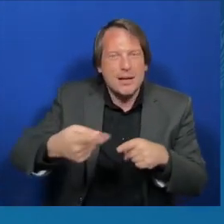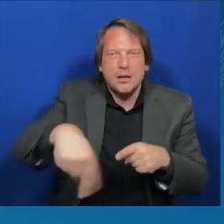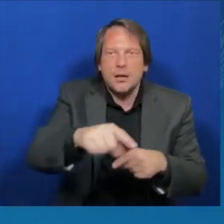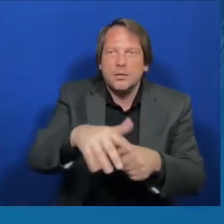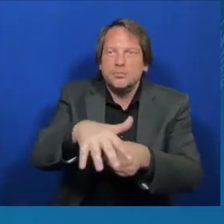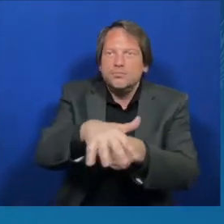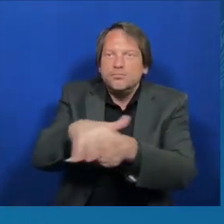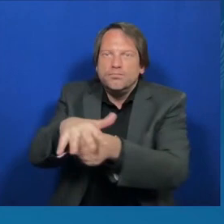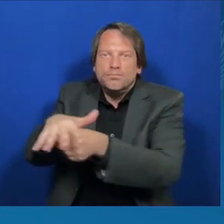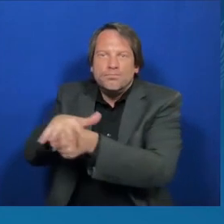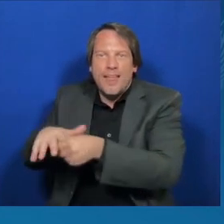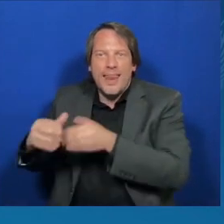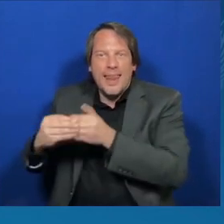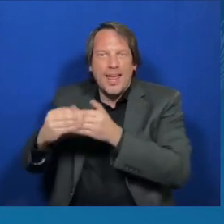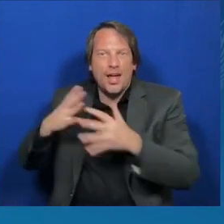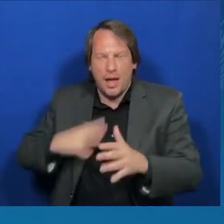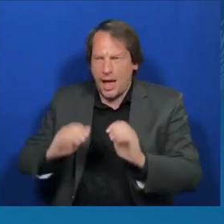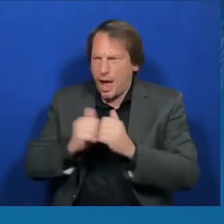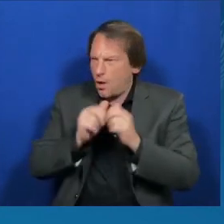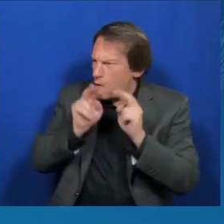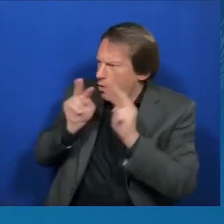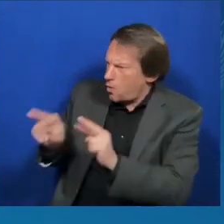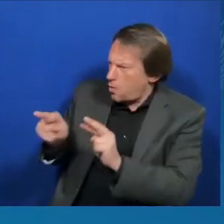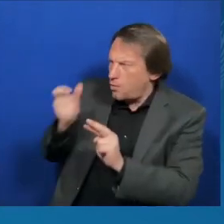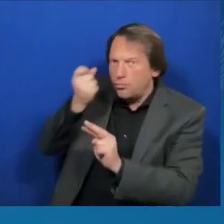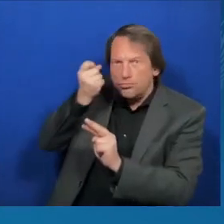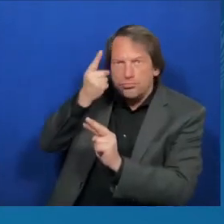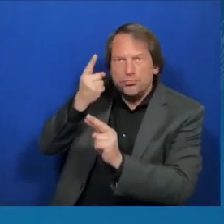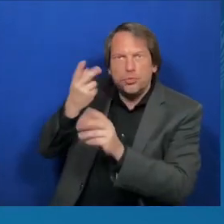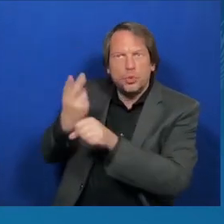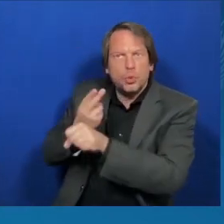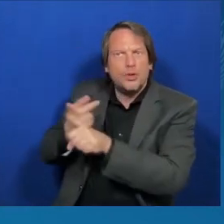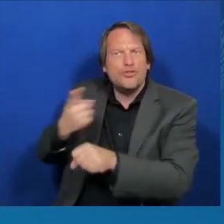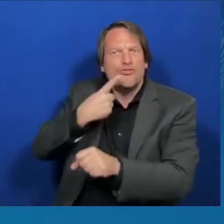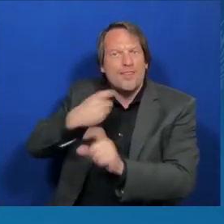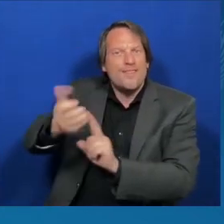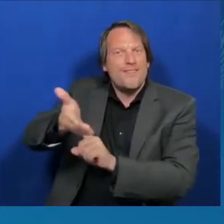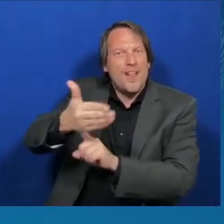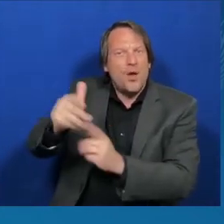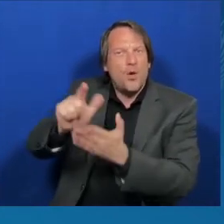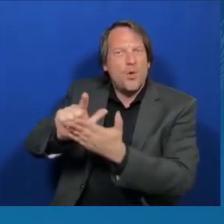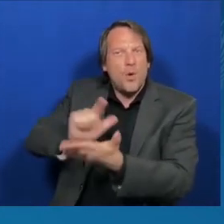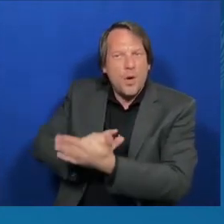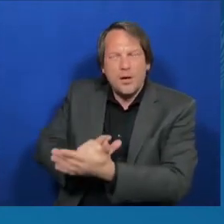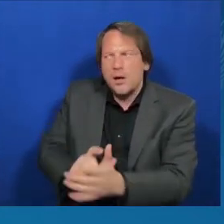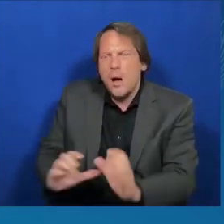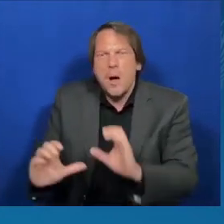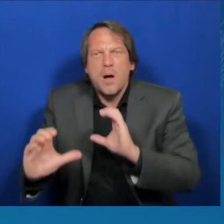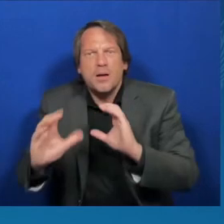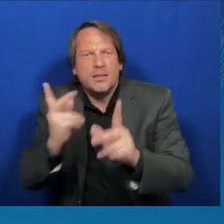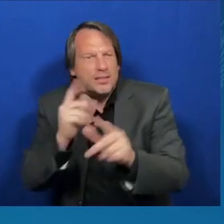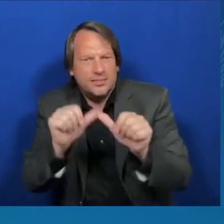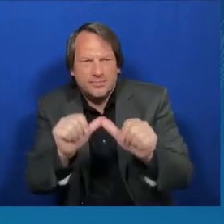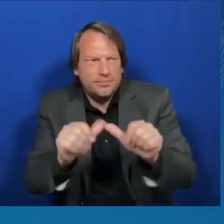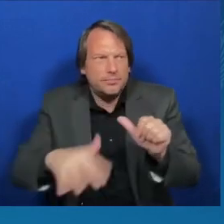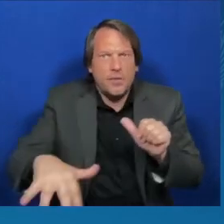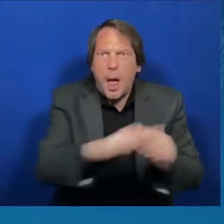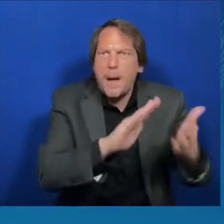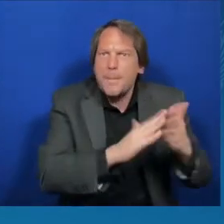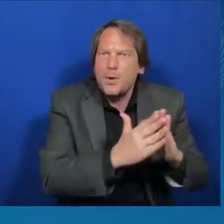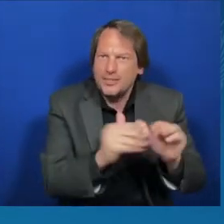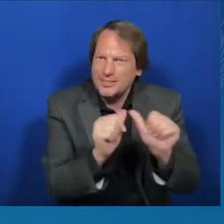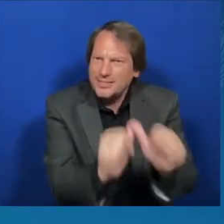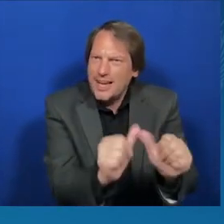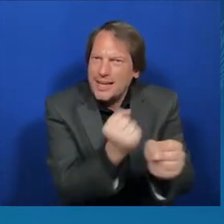So these are just but some of the ways that we can learn from what happened here. And of course, as you